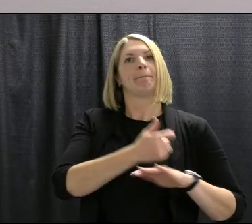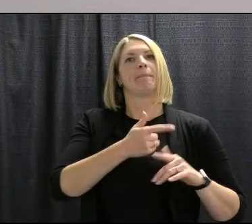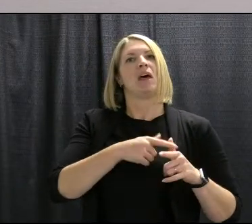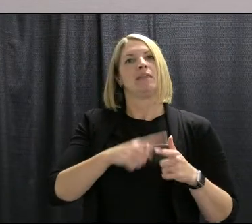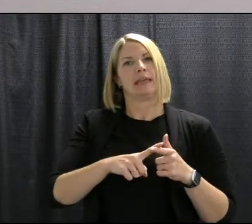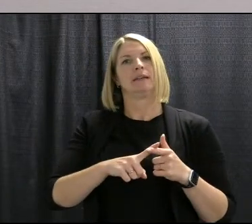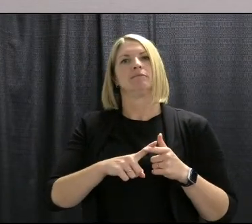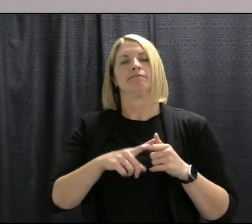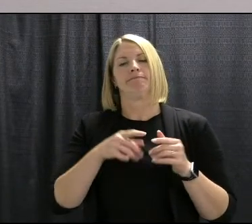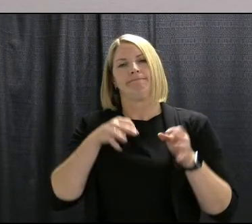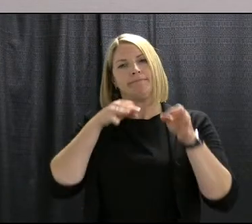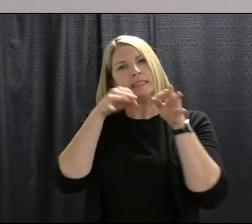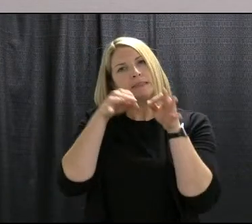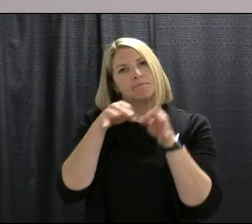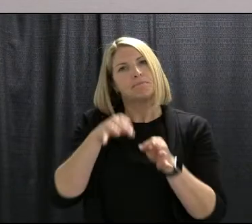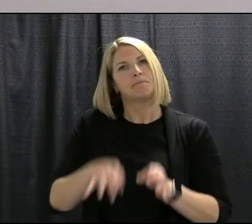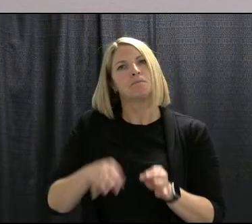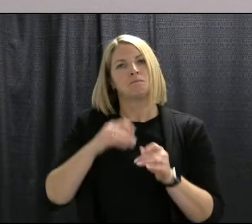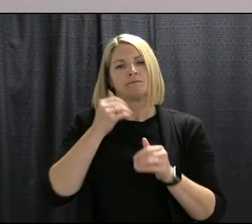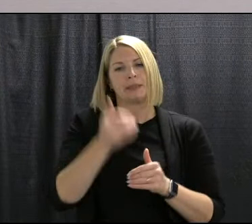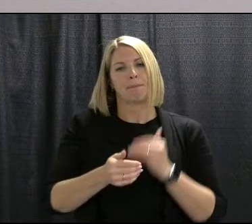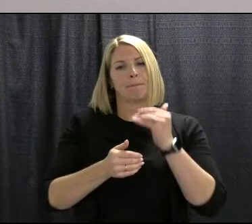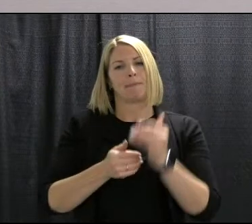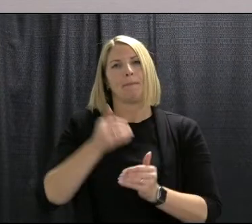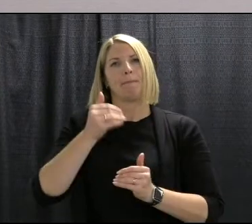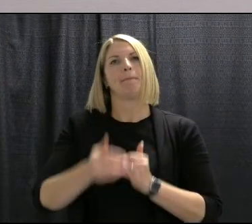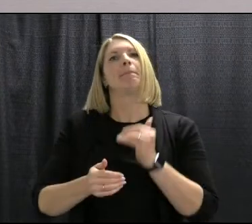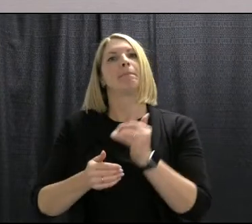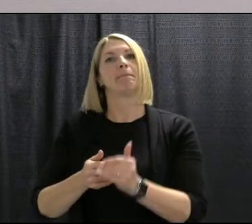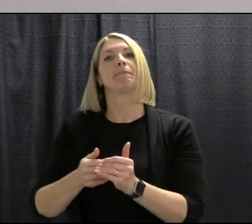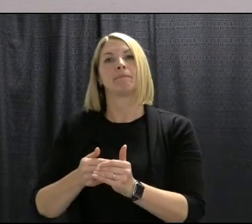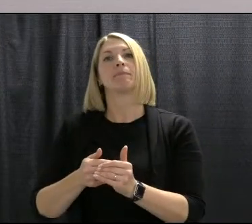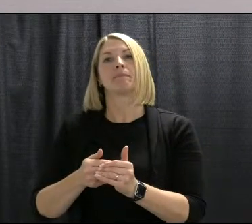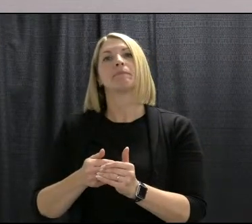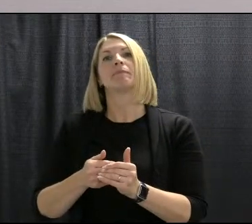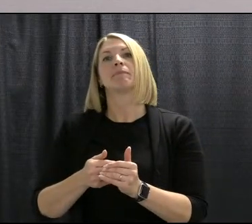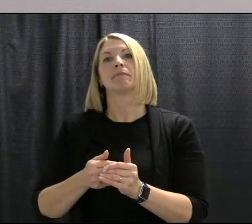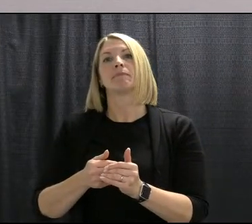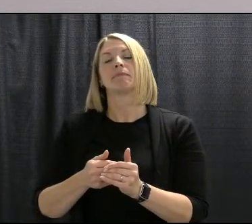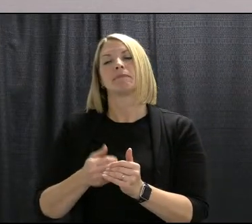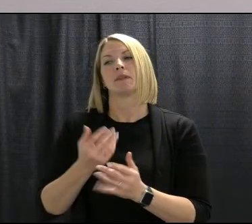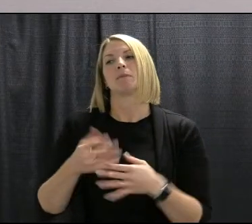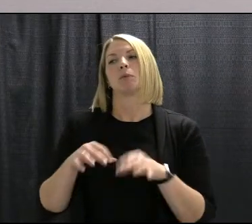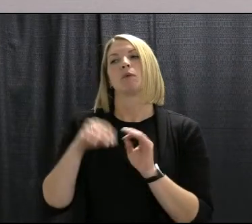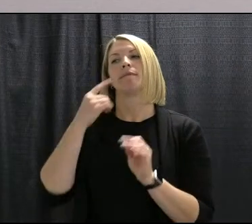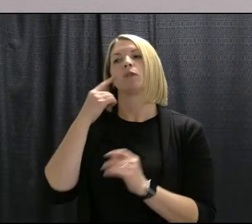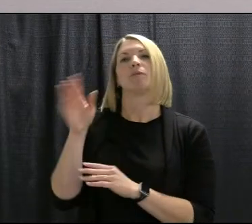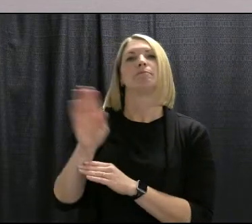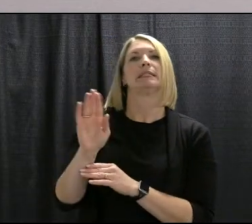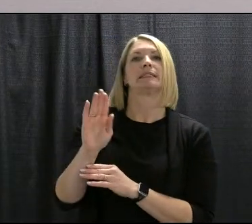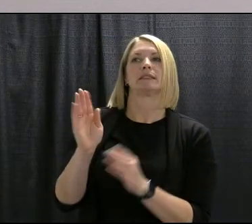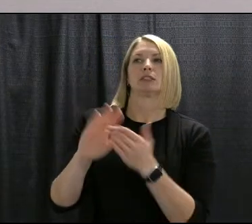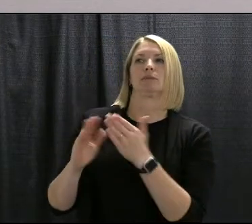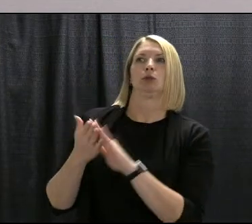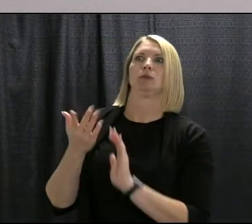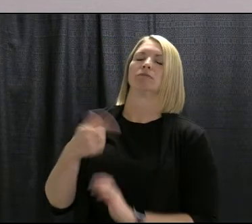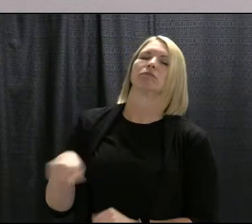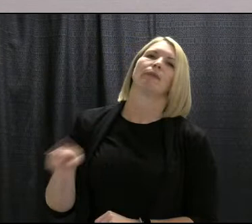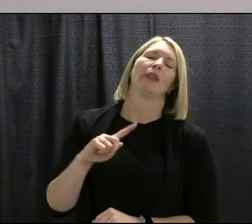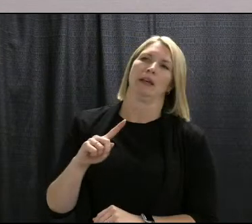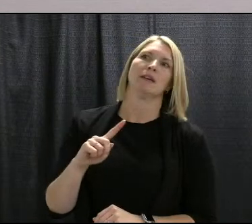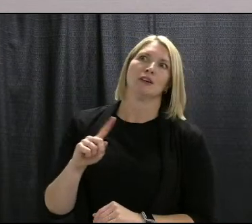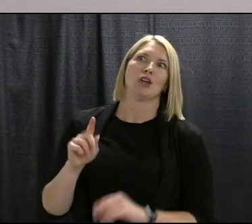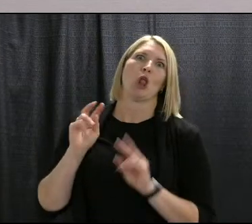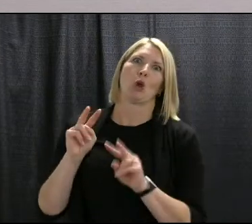which is an important piece for us and an important role for the business community to play. And I know from our chatting with the business community, they're